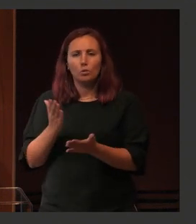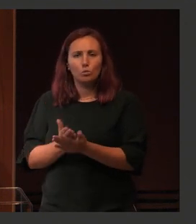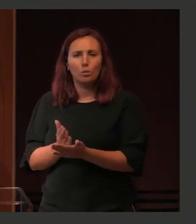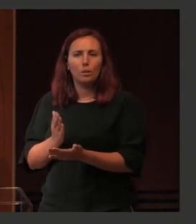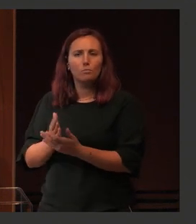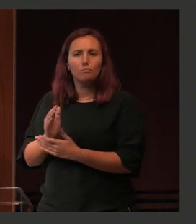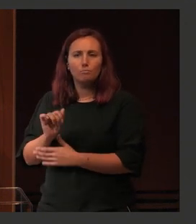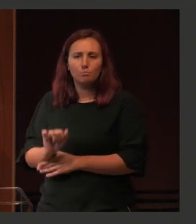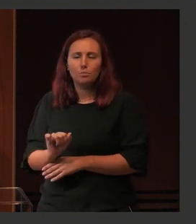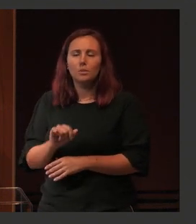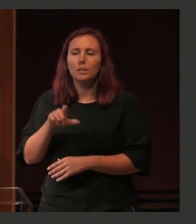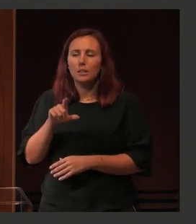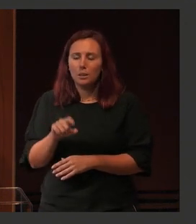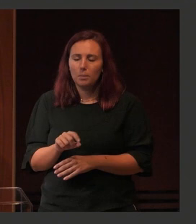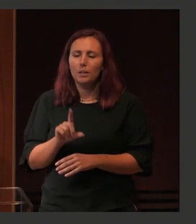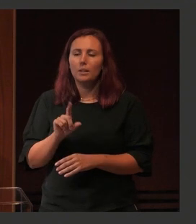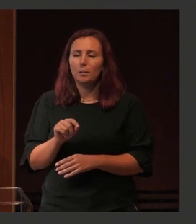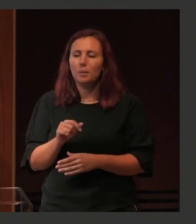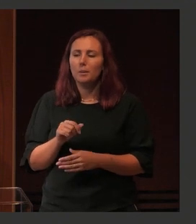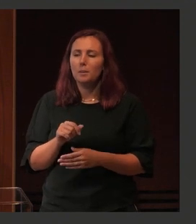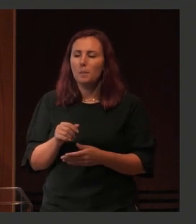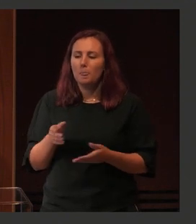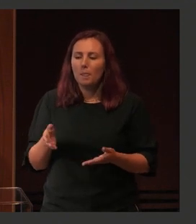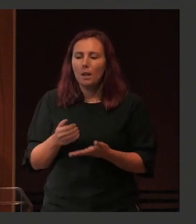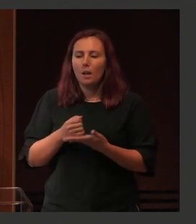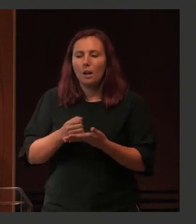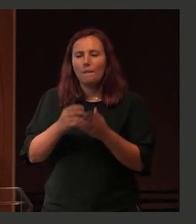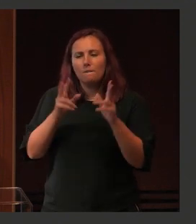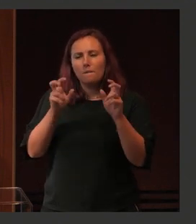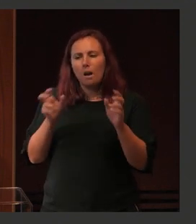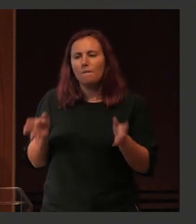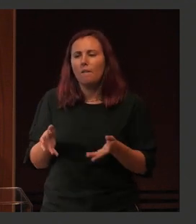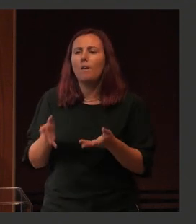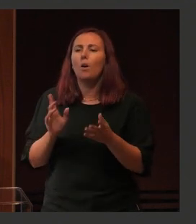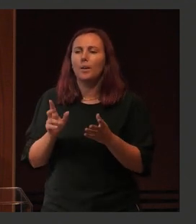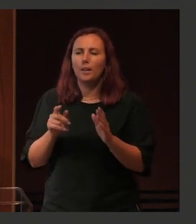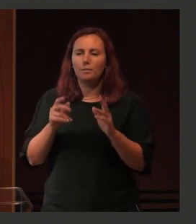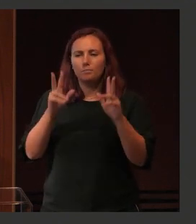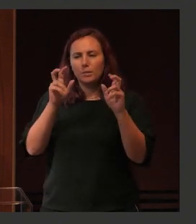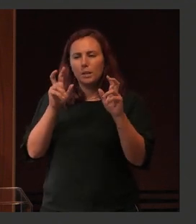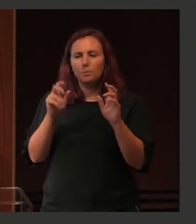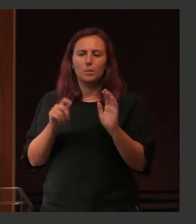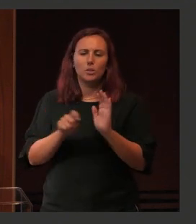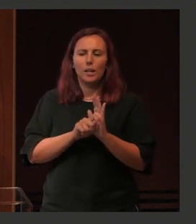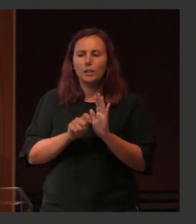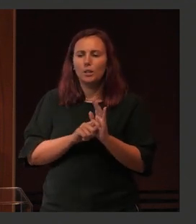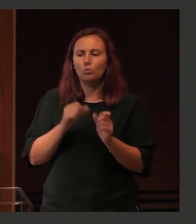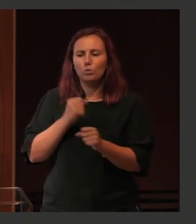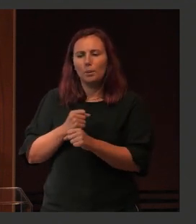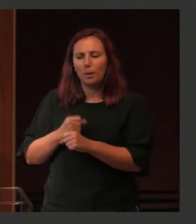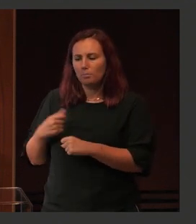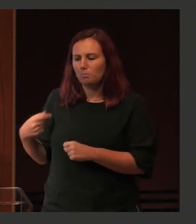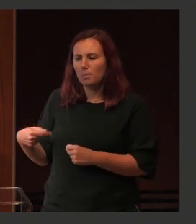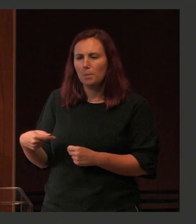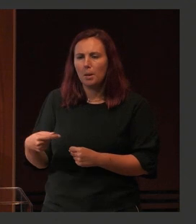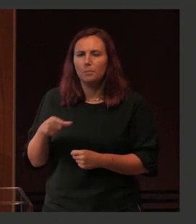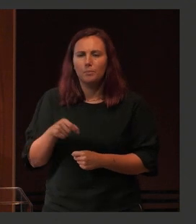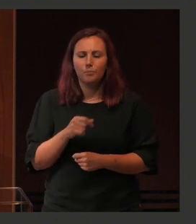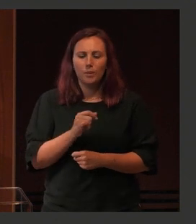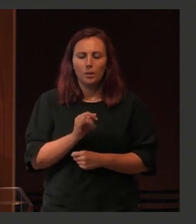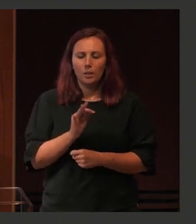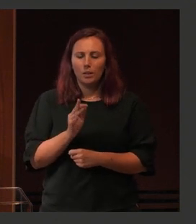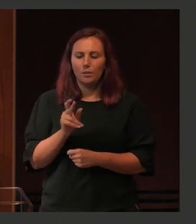ethical issues as in your daily work. So you see, IFLA has